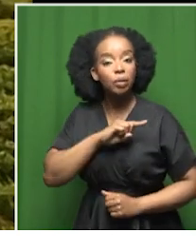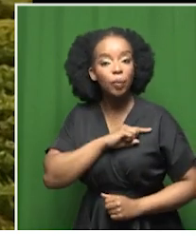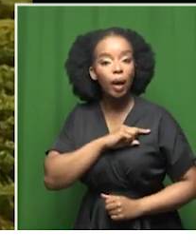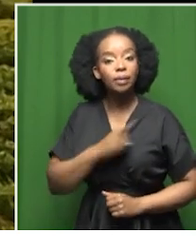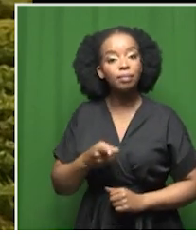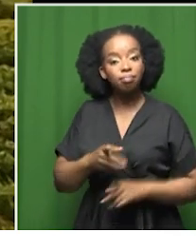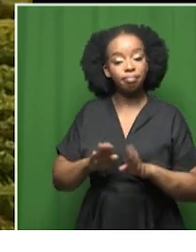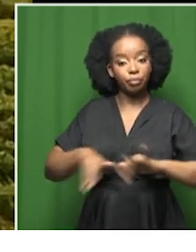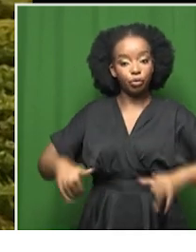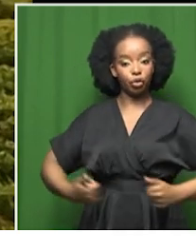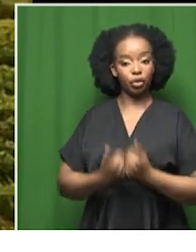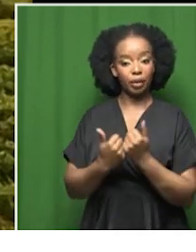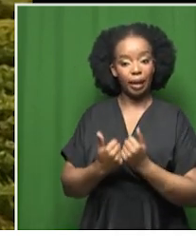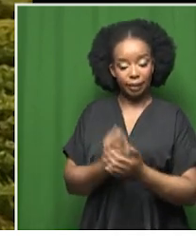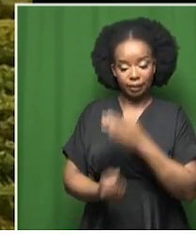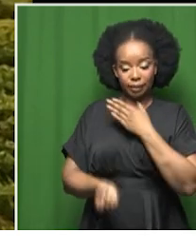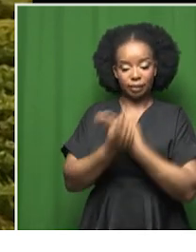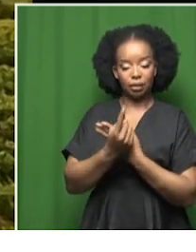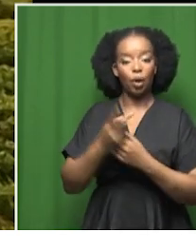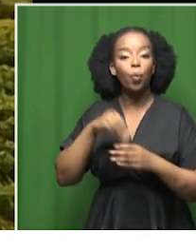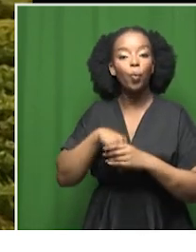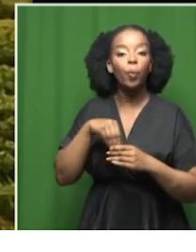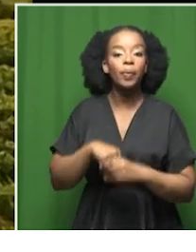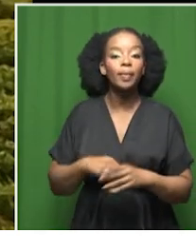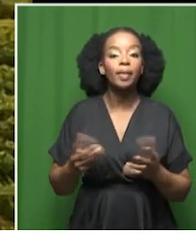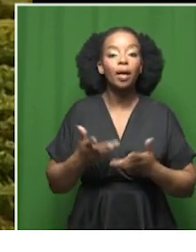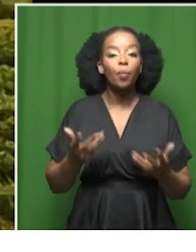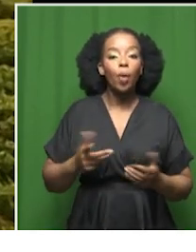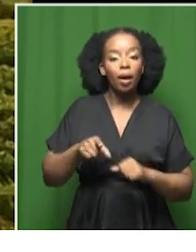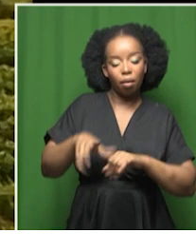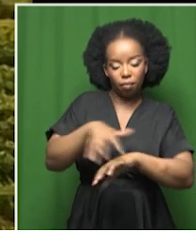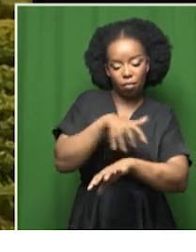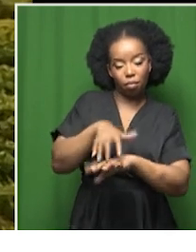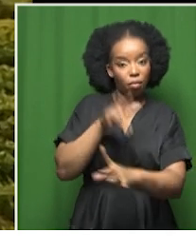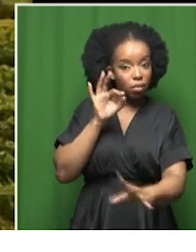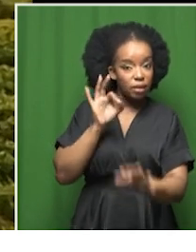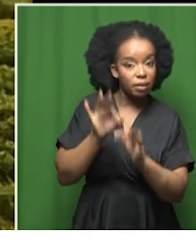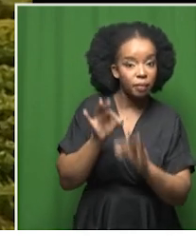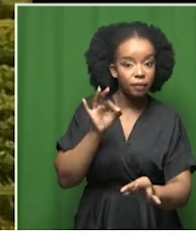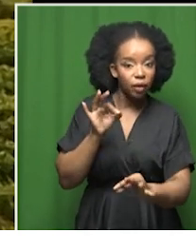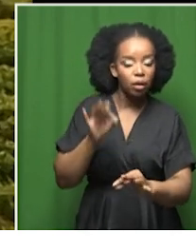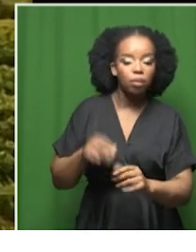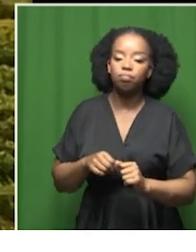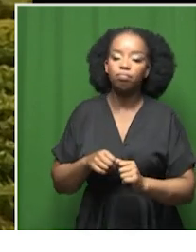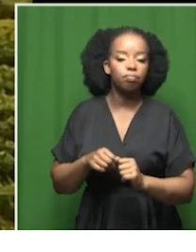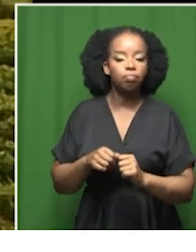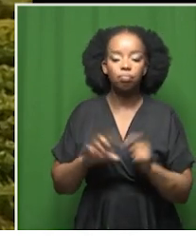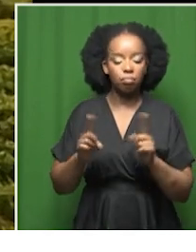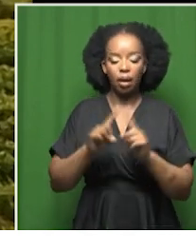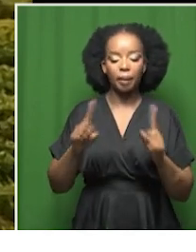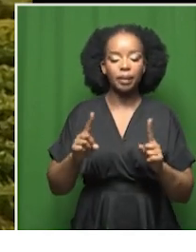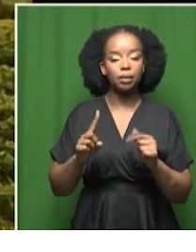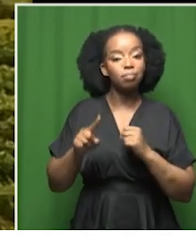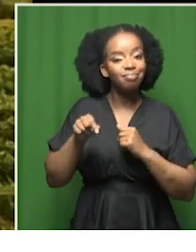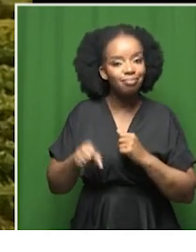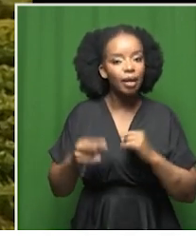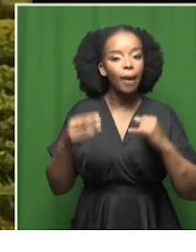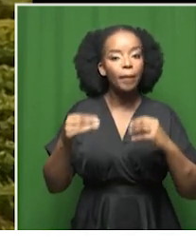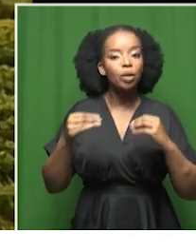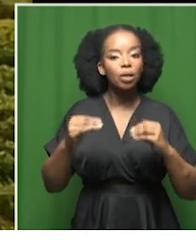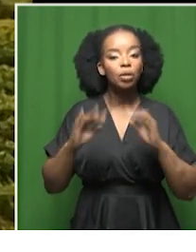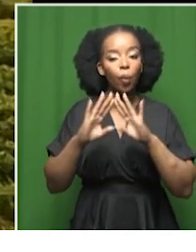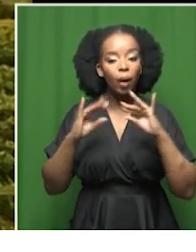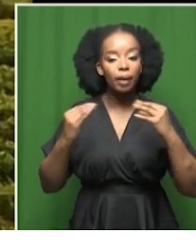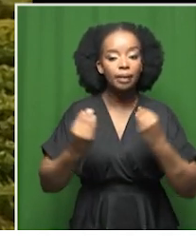obviously doesn't fall within agriculture specifically, but there are various business organizations where we're